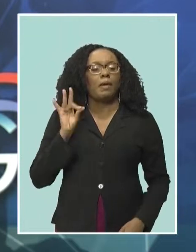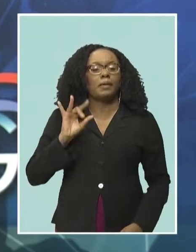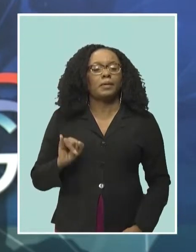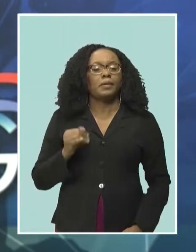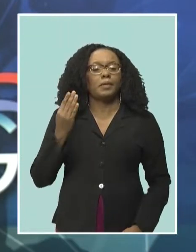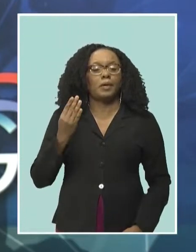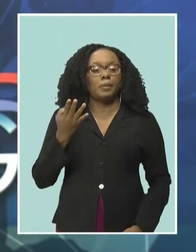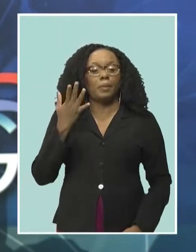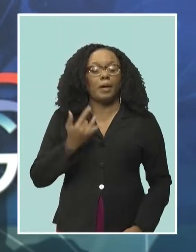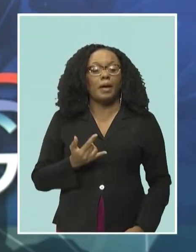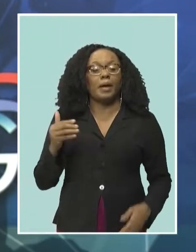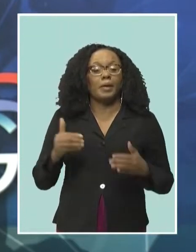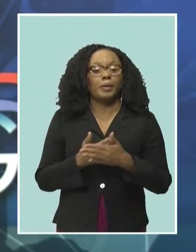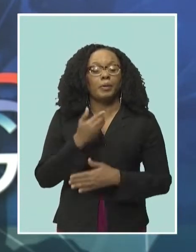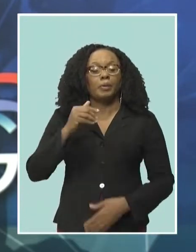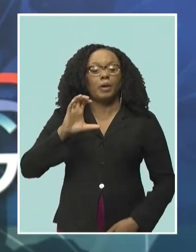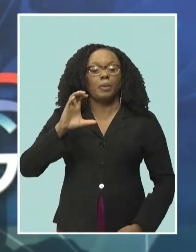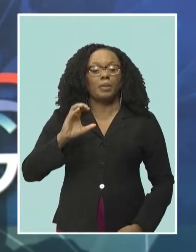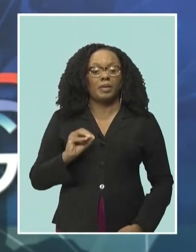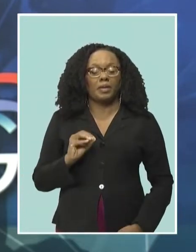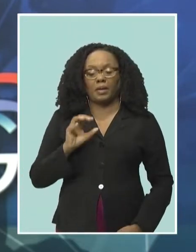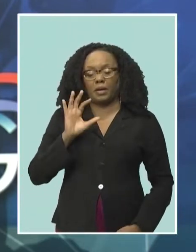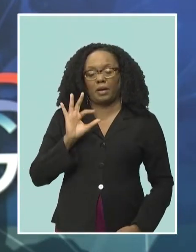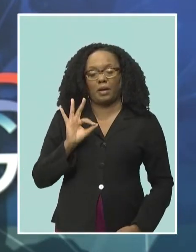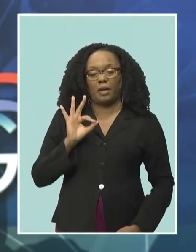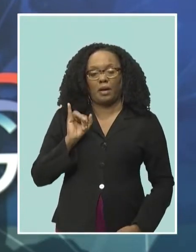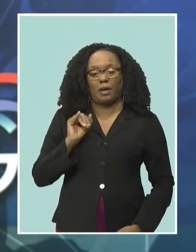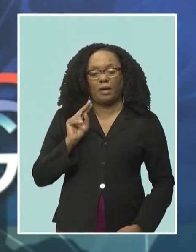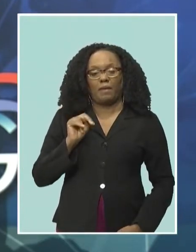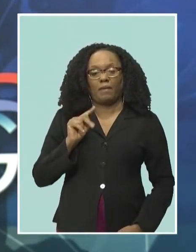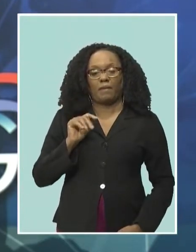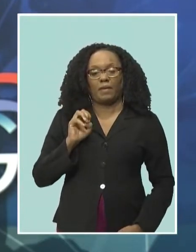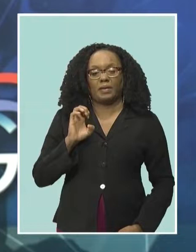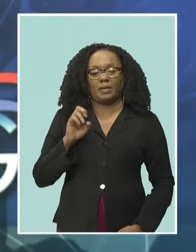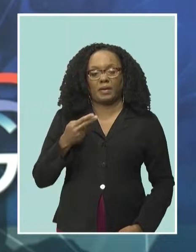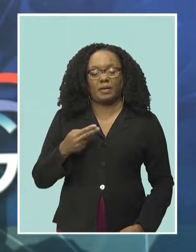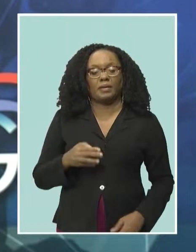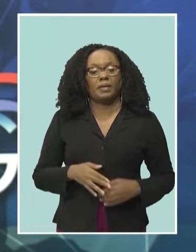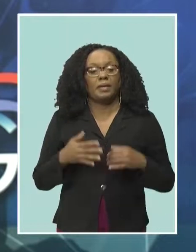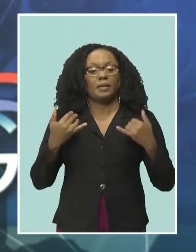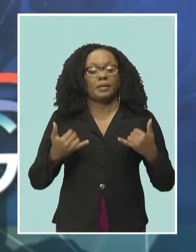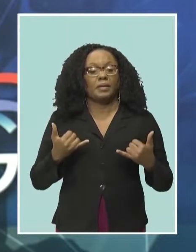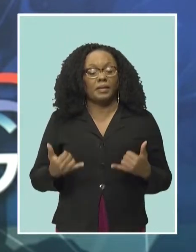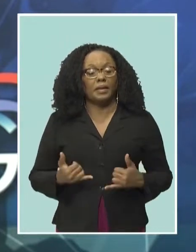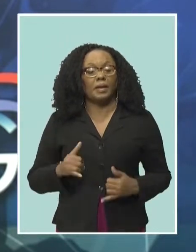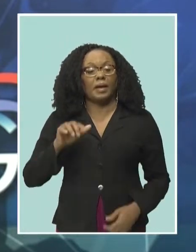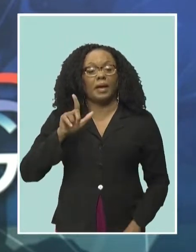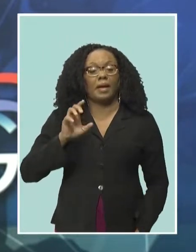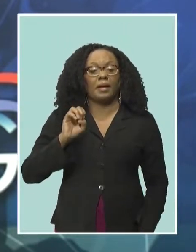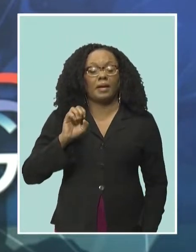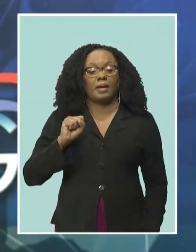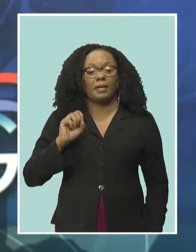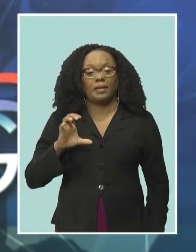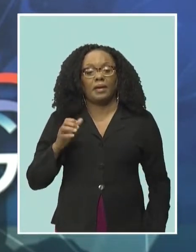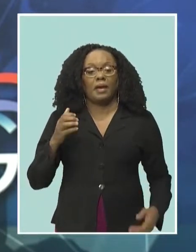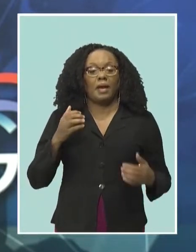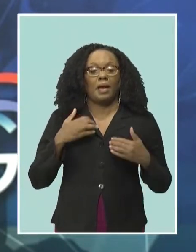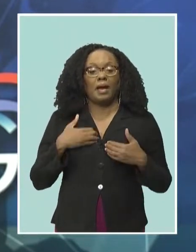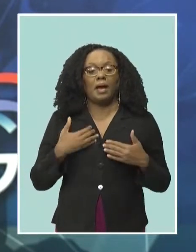year. This was revealed during a media conference at the Lloyd Erskine Sandiford Center today. Chief Executive Officer